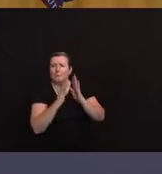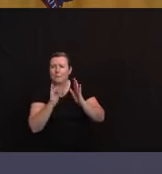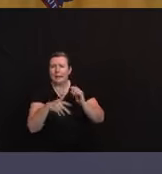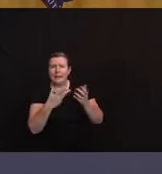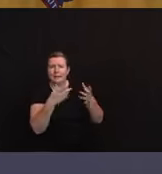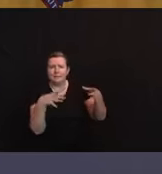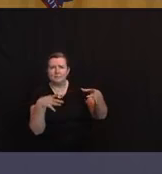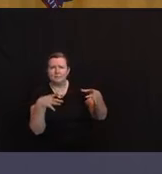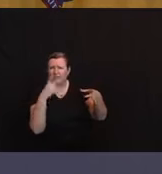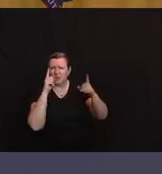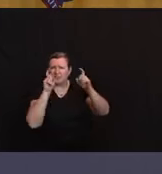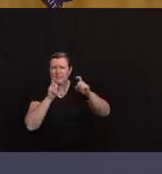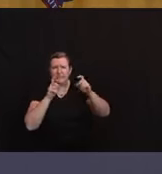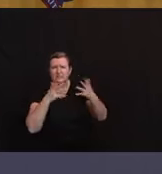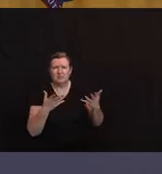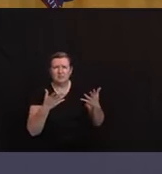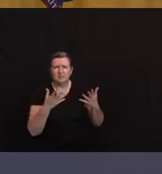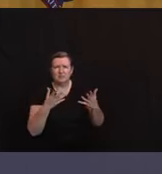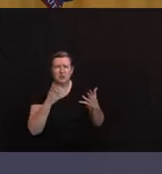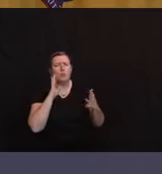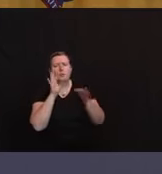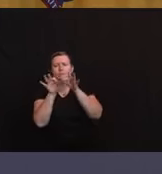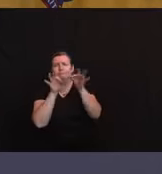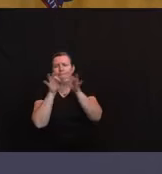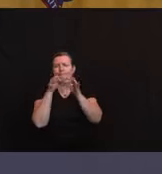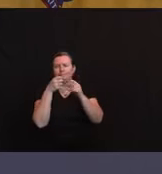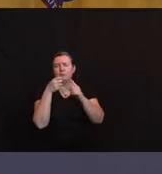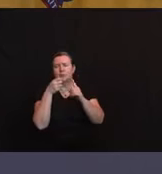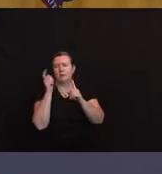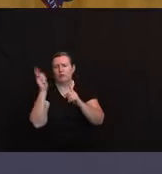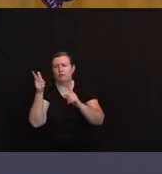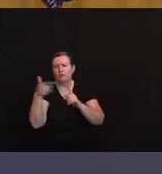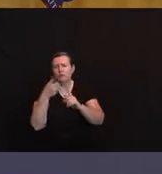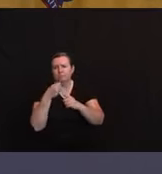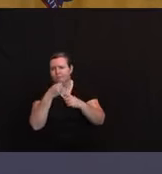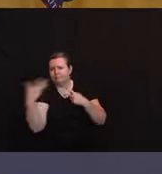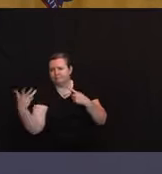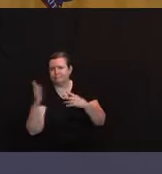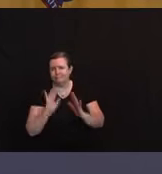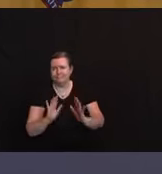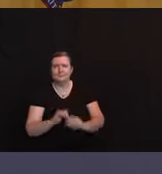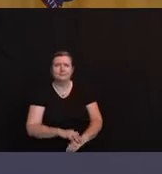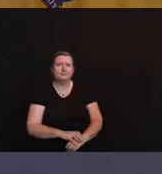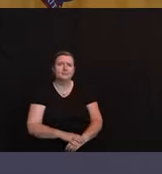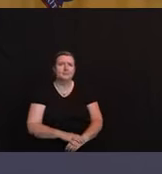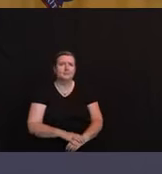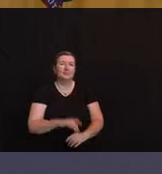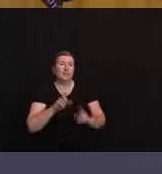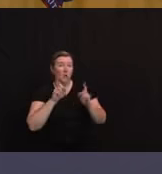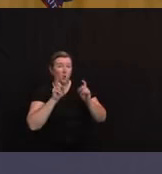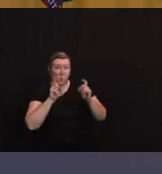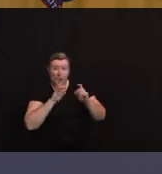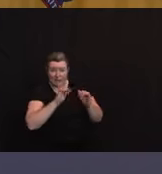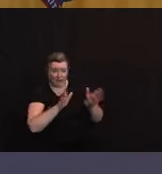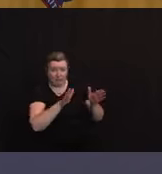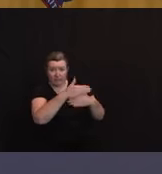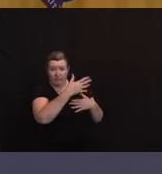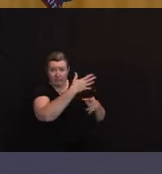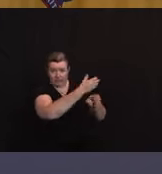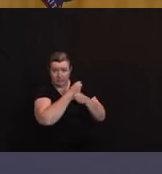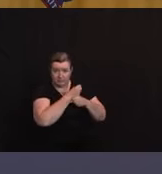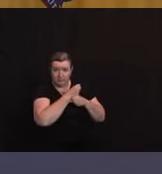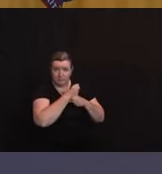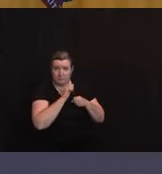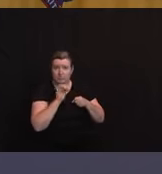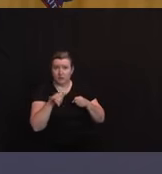again, Judy, I think we want to put grateful, and I know we're grateful for it, assuming we get them, you'd put a little bit of a TBD,